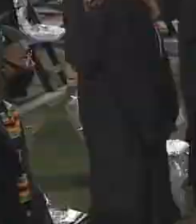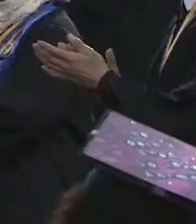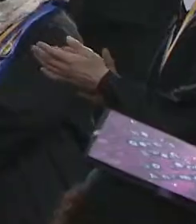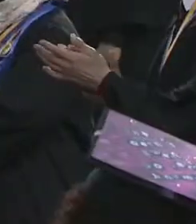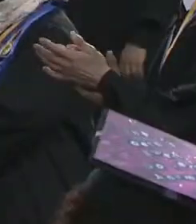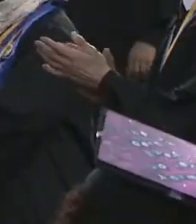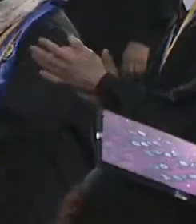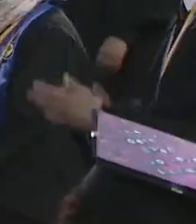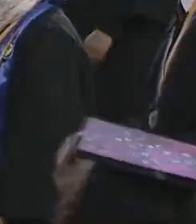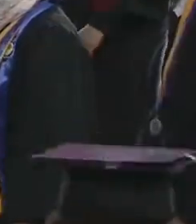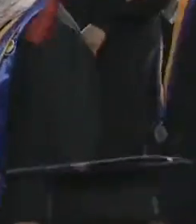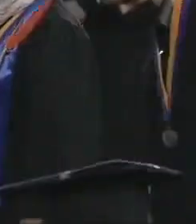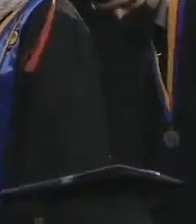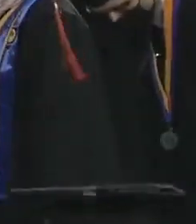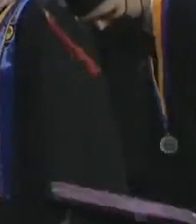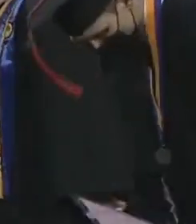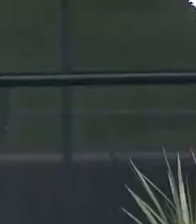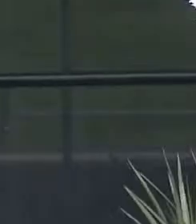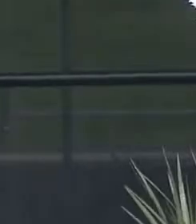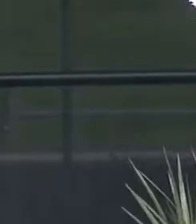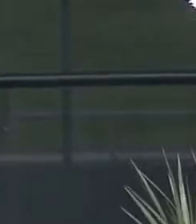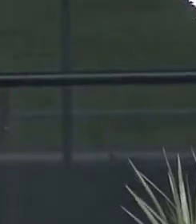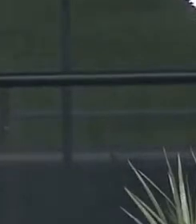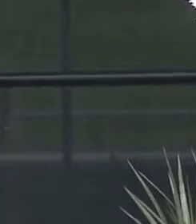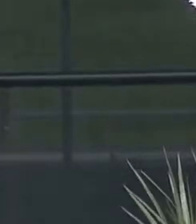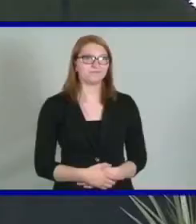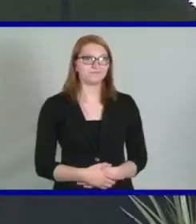Thank you, and please be seated.